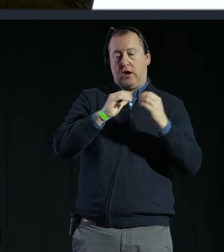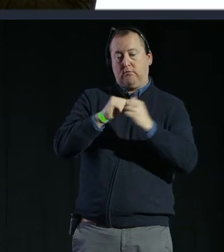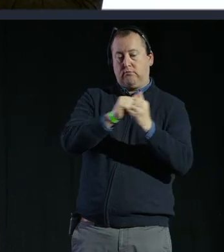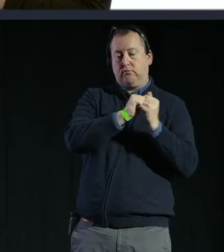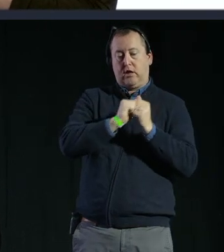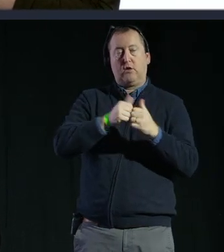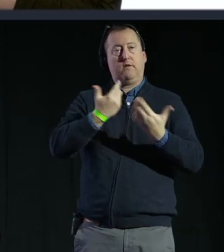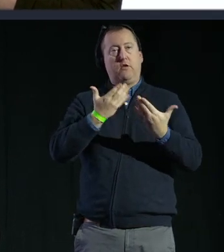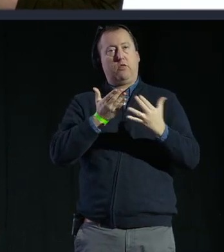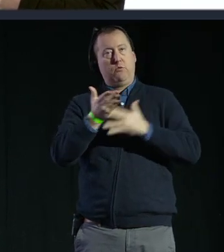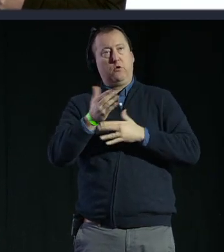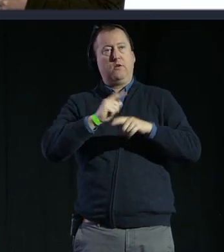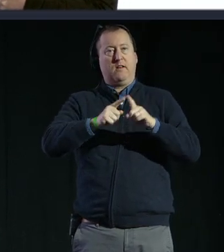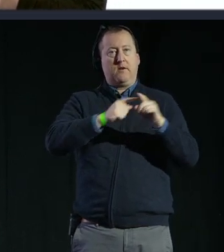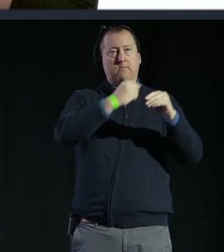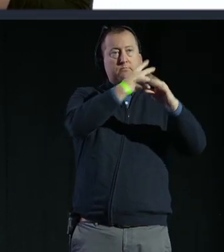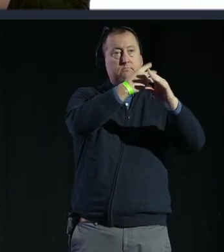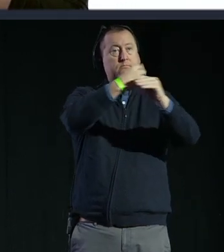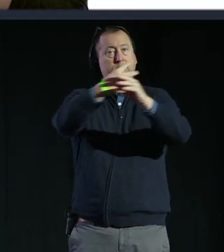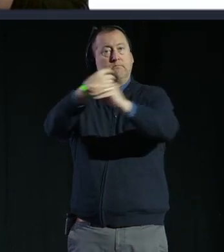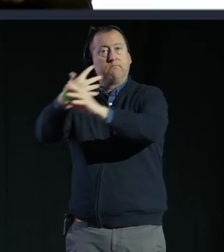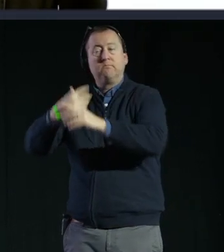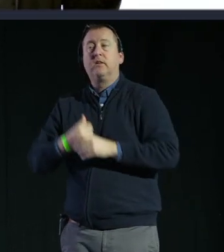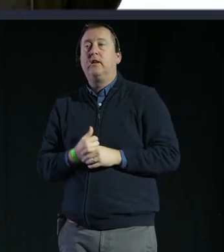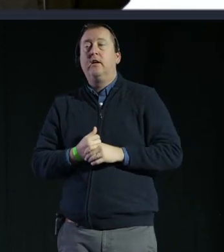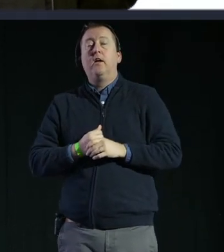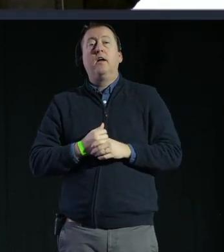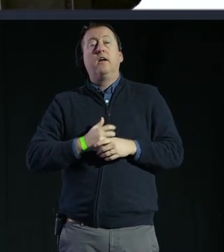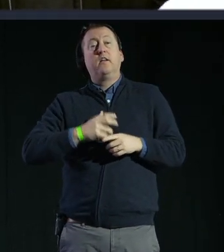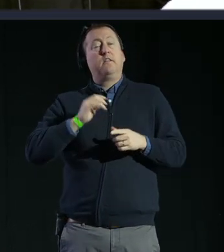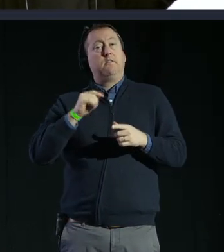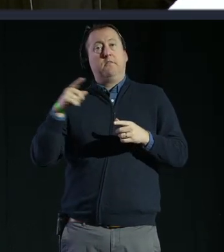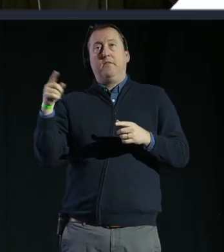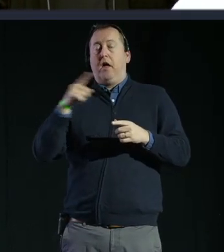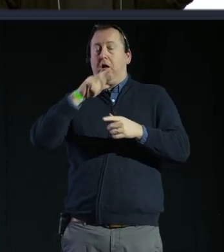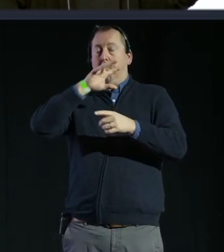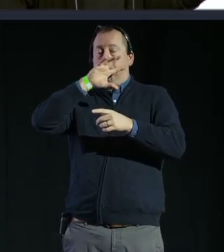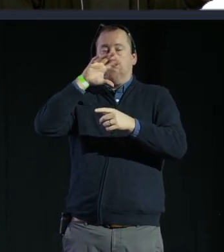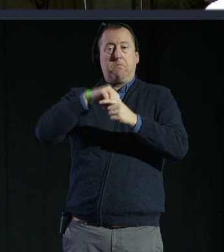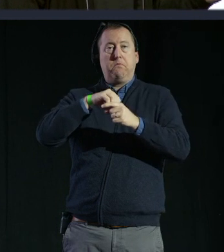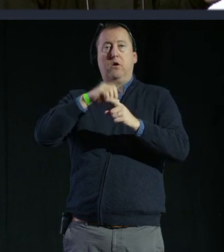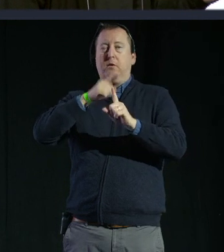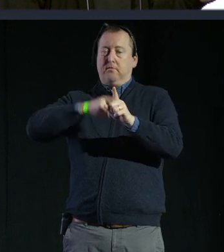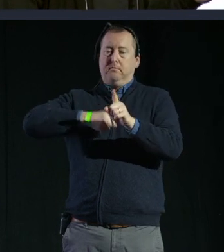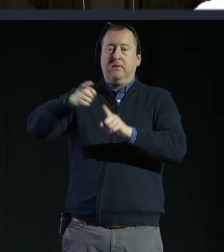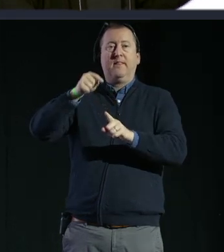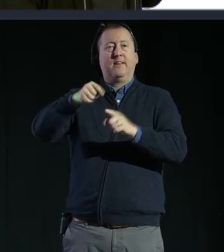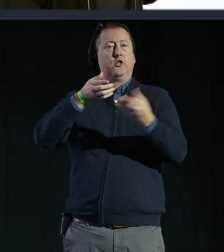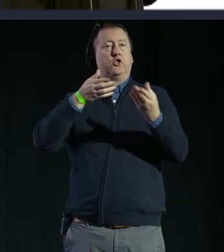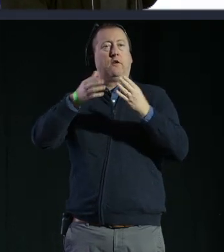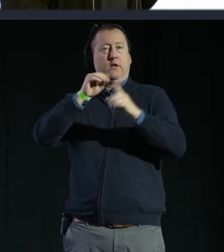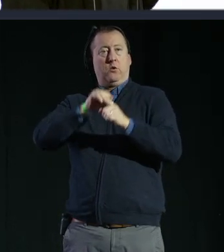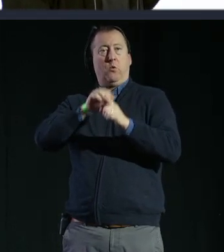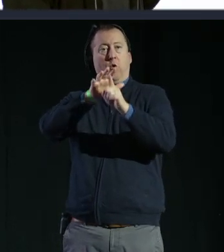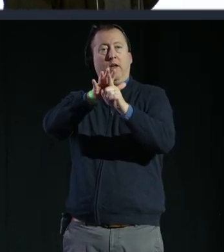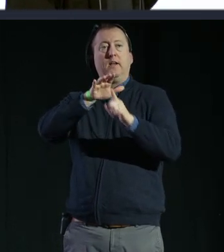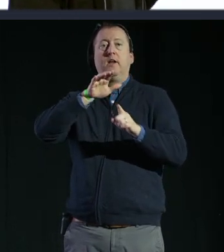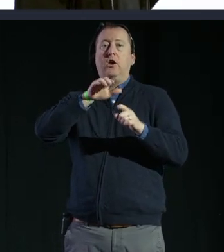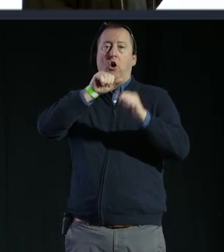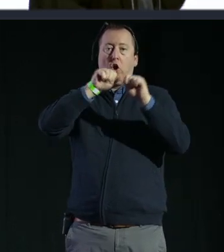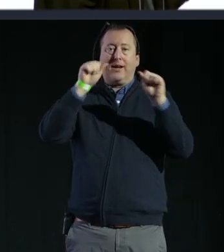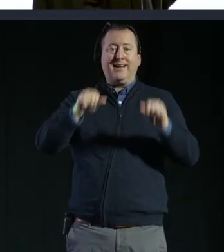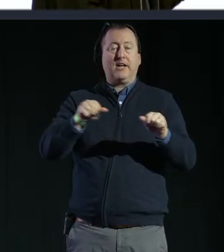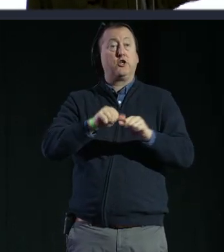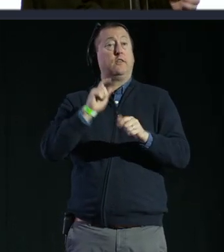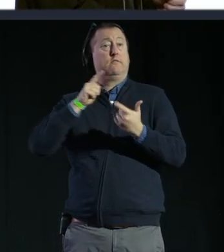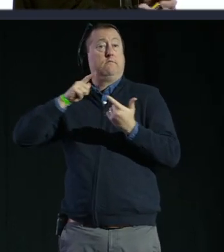via interfaces. They went all in on service-oriented architecture, velocity increased, and